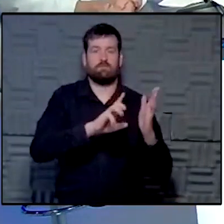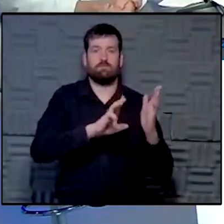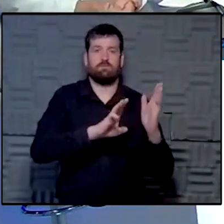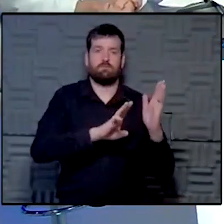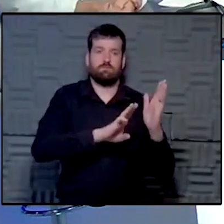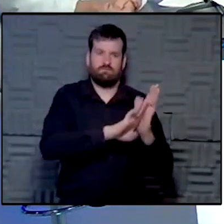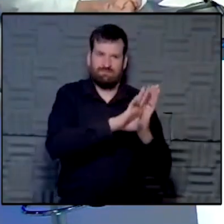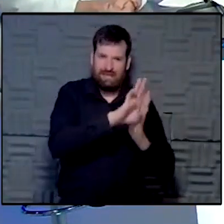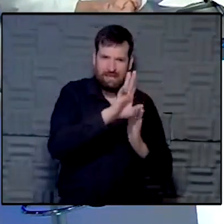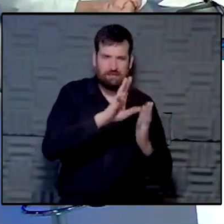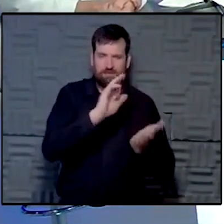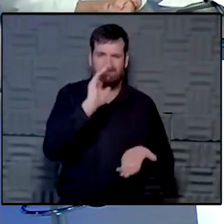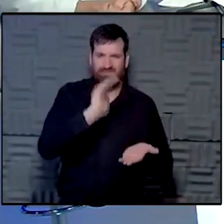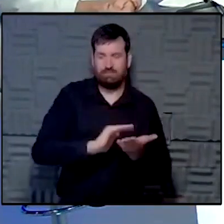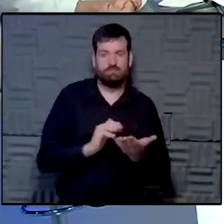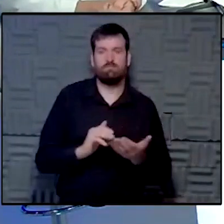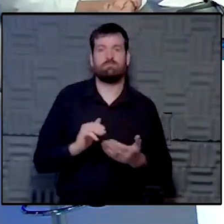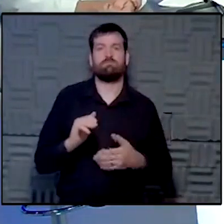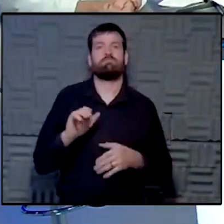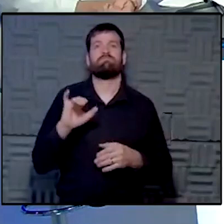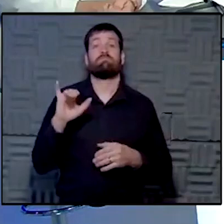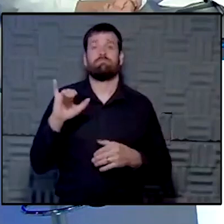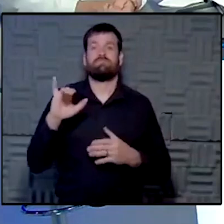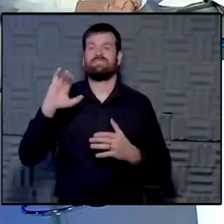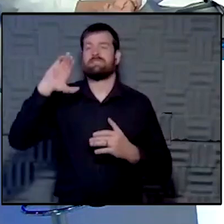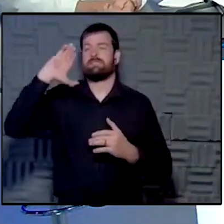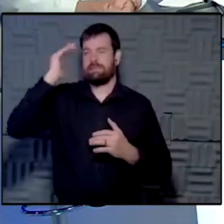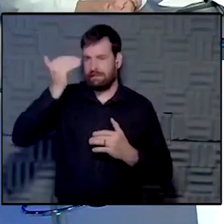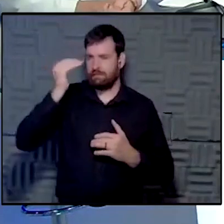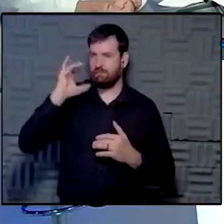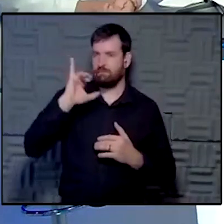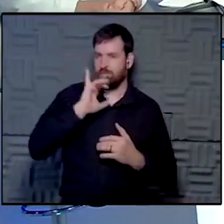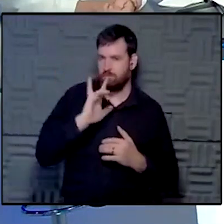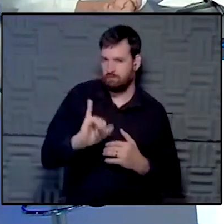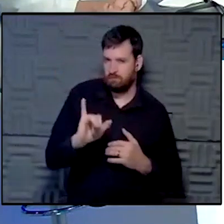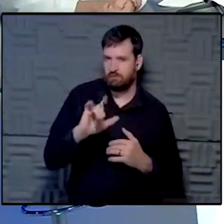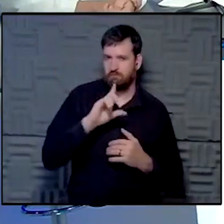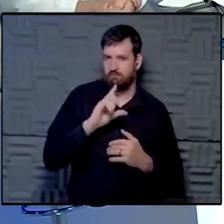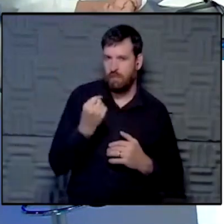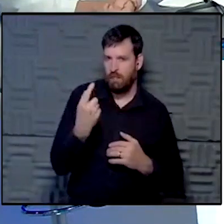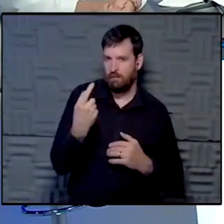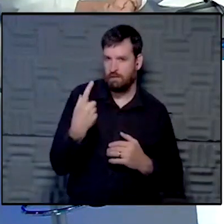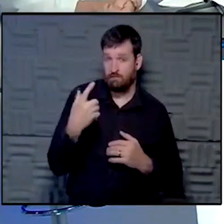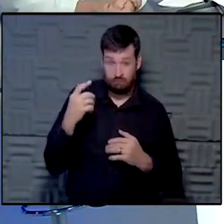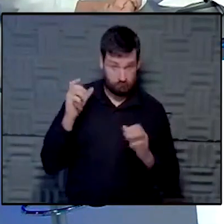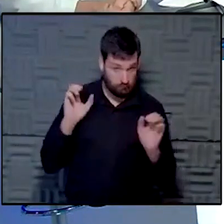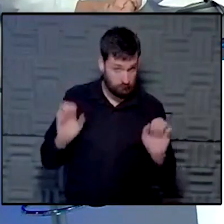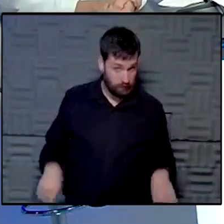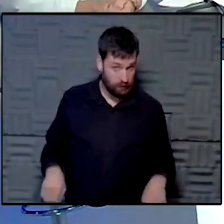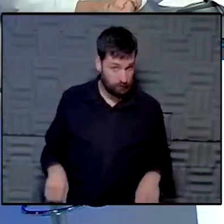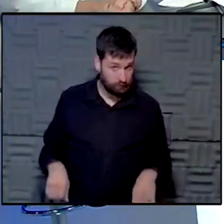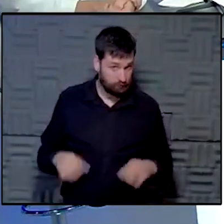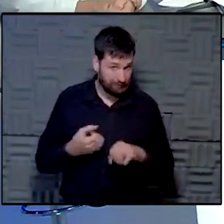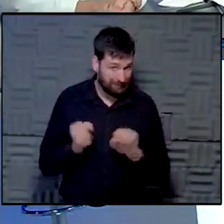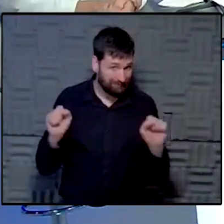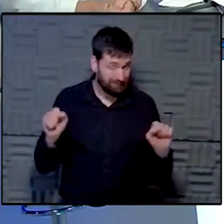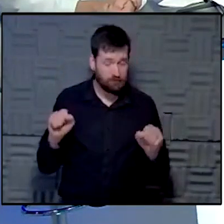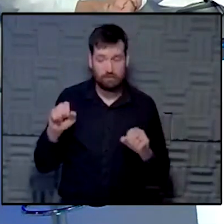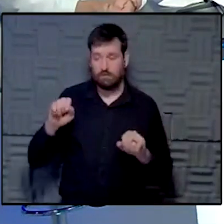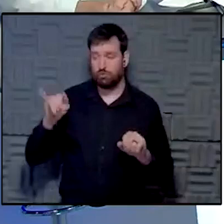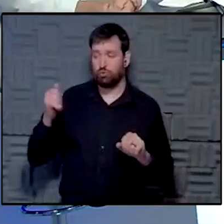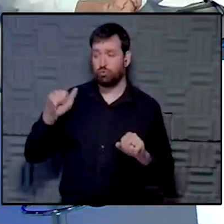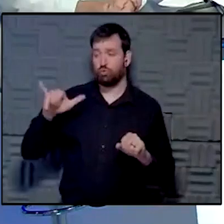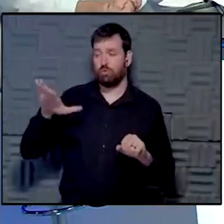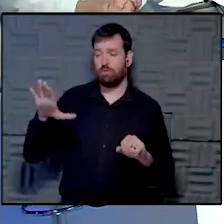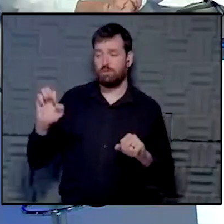her age. Her mom thinks she's more like an 11-year-old, so she worries, is it okay for her to get the vaccine? And then Joyce is